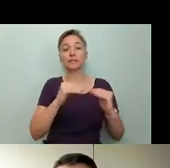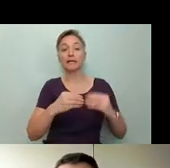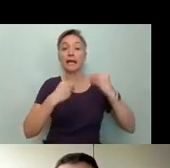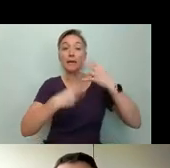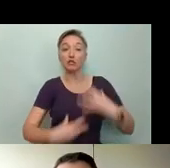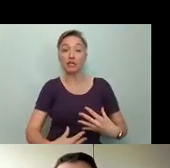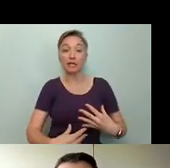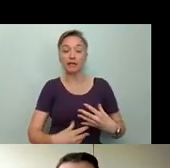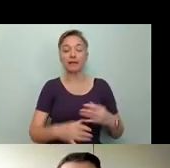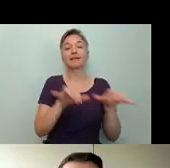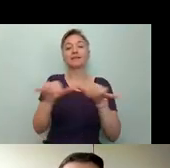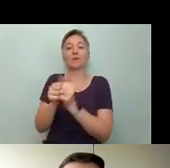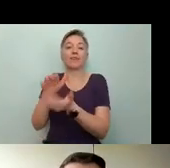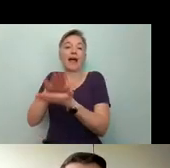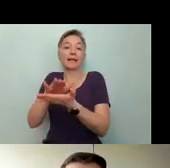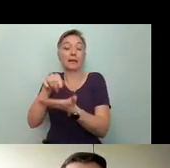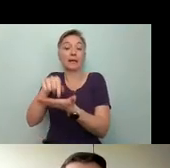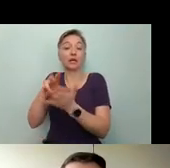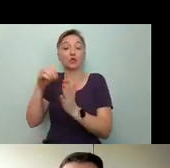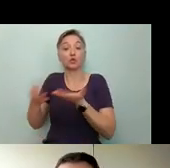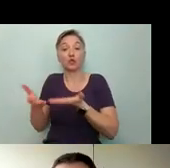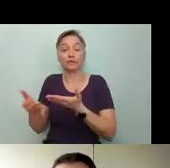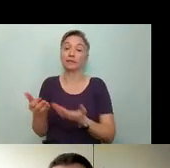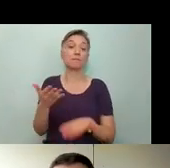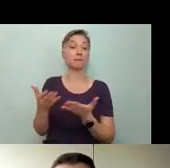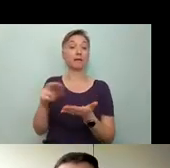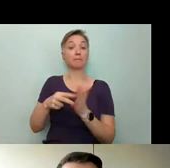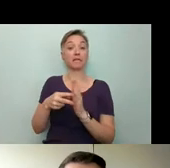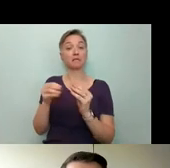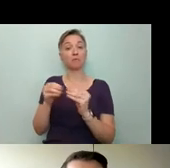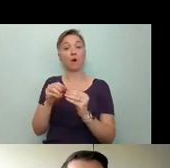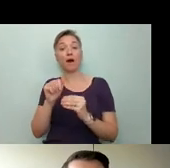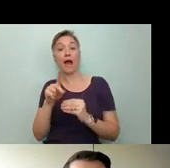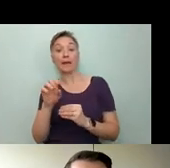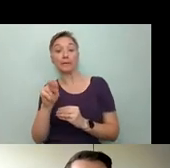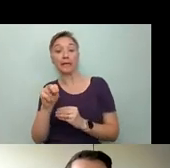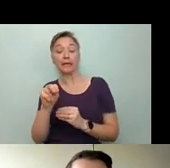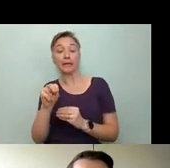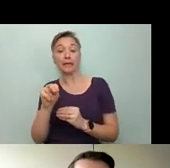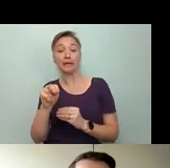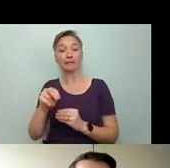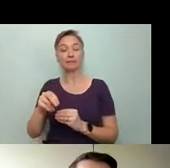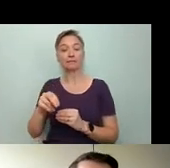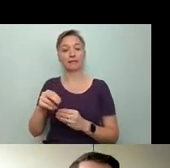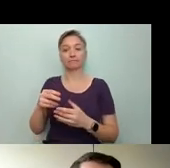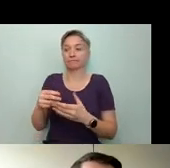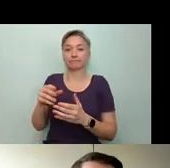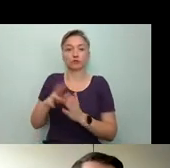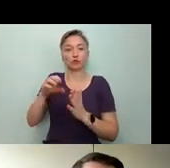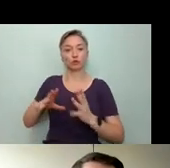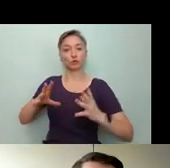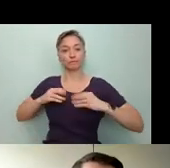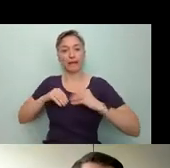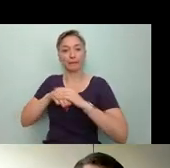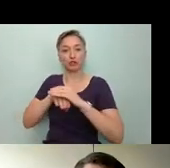and student services side. You may be, you know, looking at the academic administration or admissions, financial aid. And then when we lean